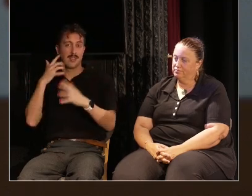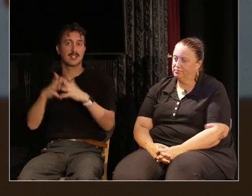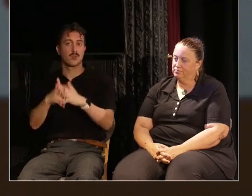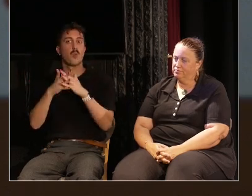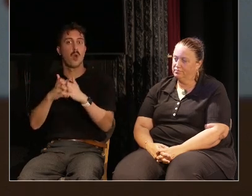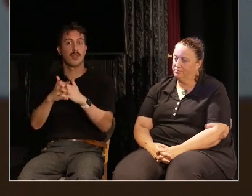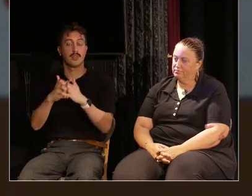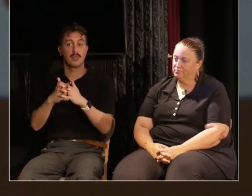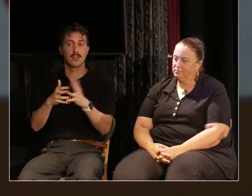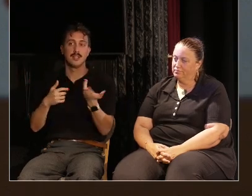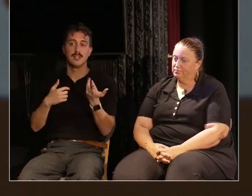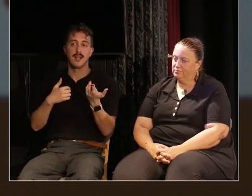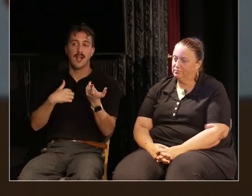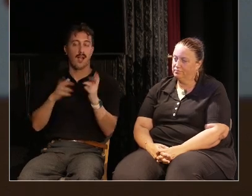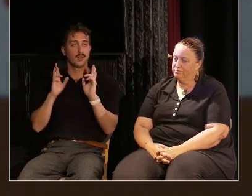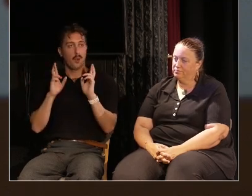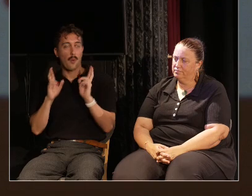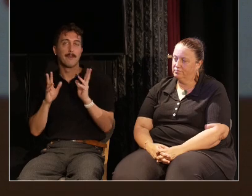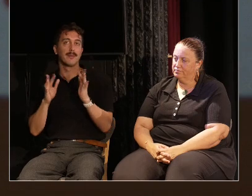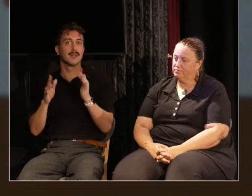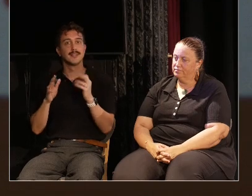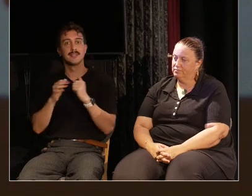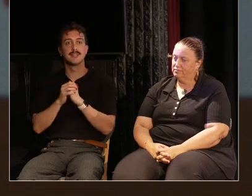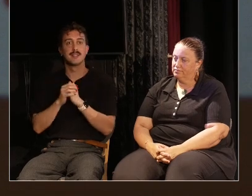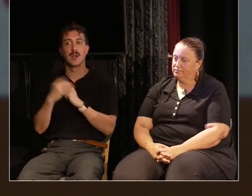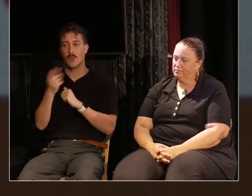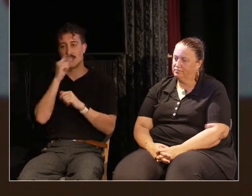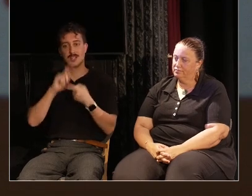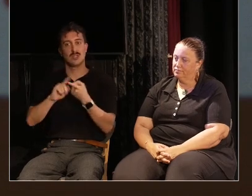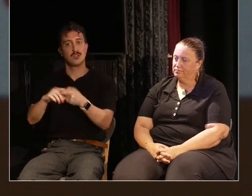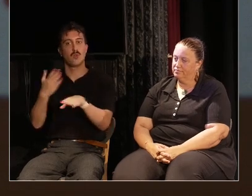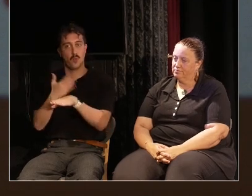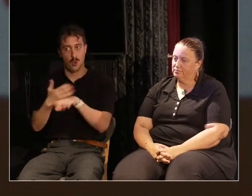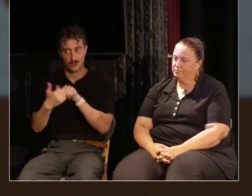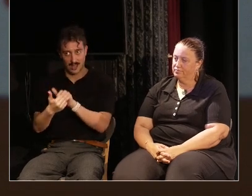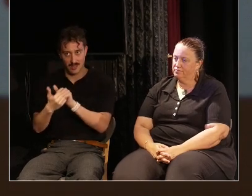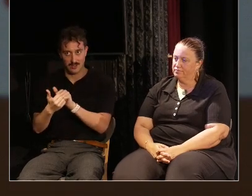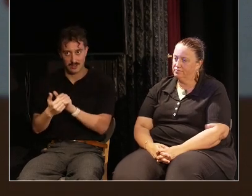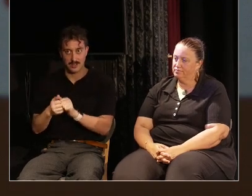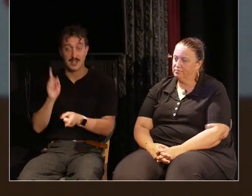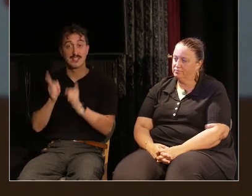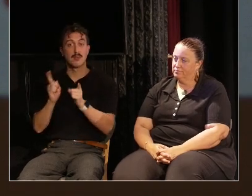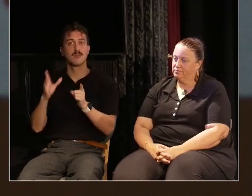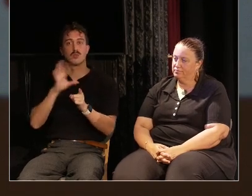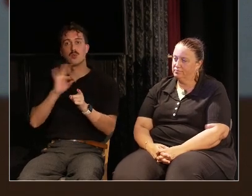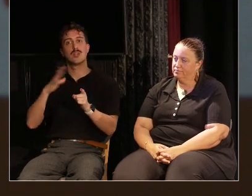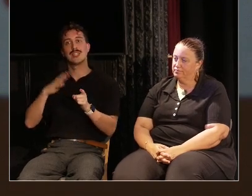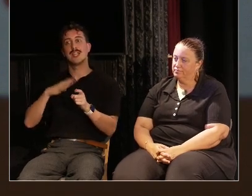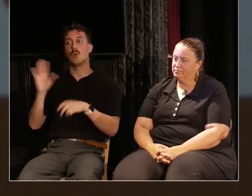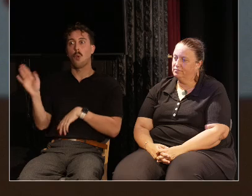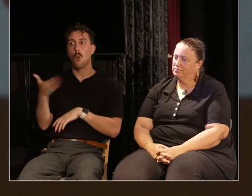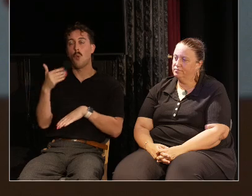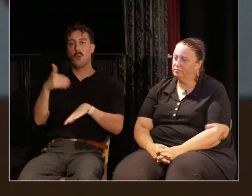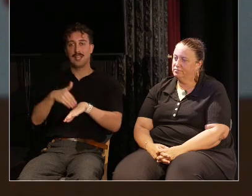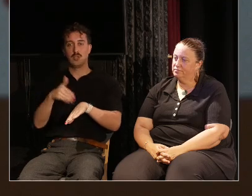that fly leaves soon. And I think we can keep on working together. Sometimes you don't need to have everything canvassed publicly. Sometimes you can